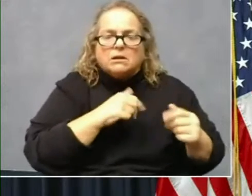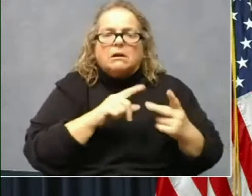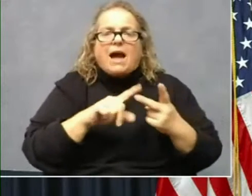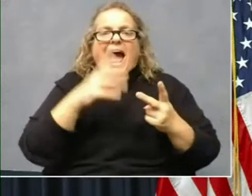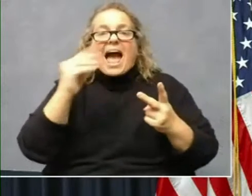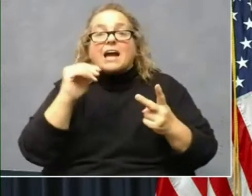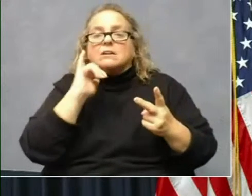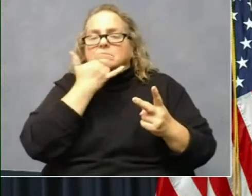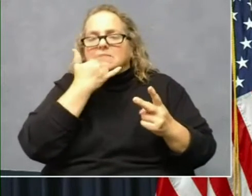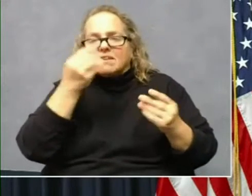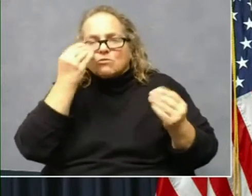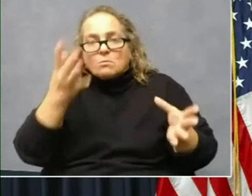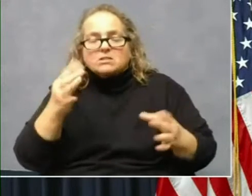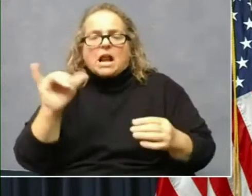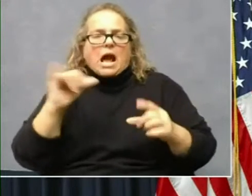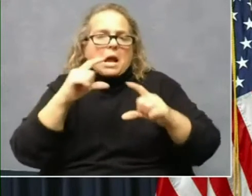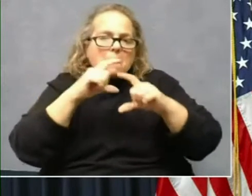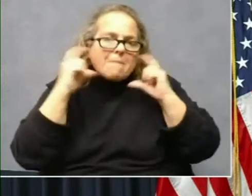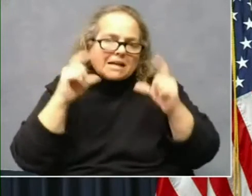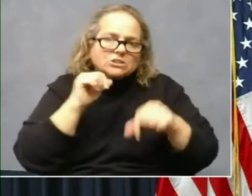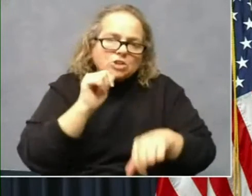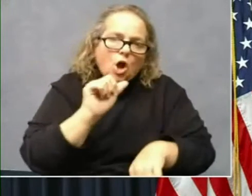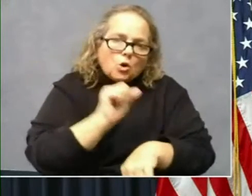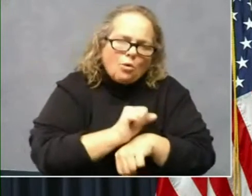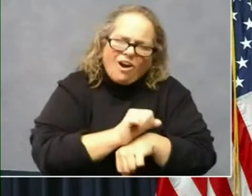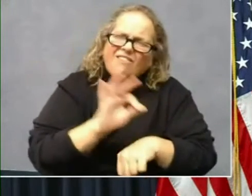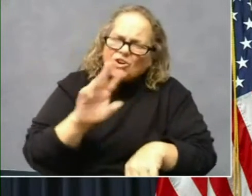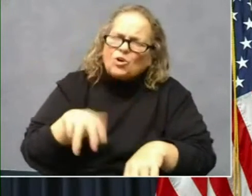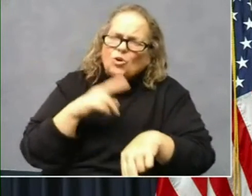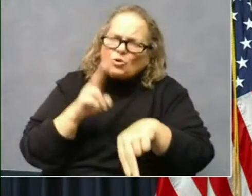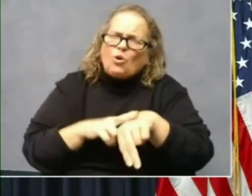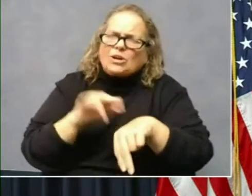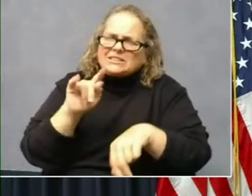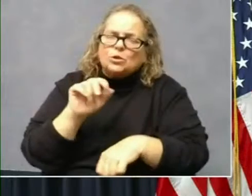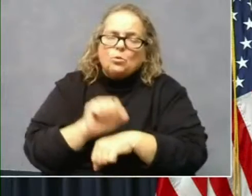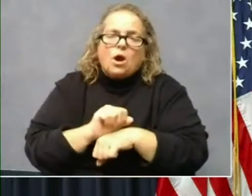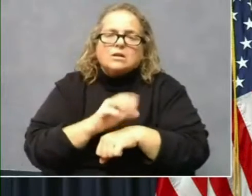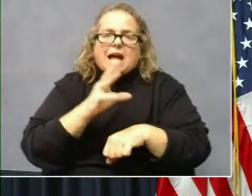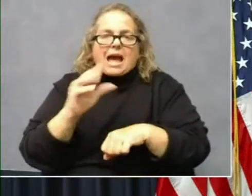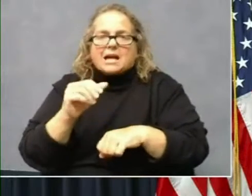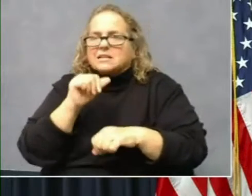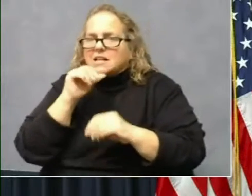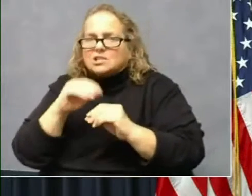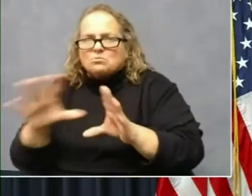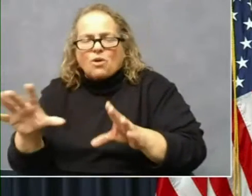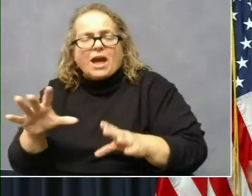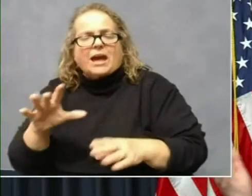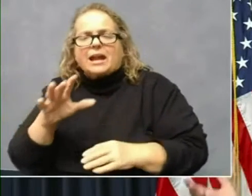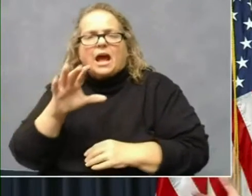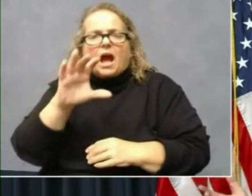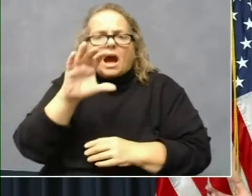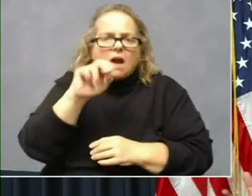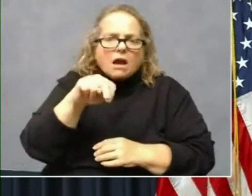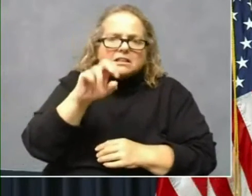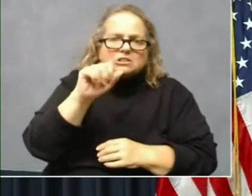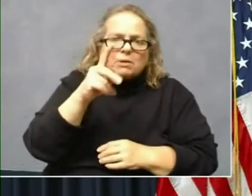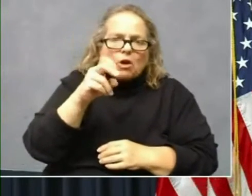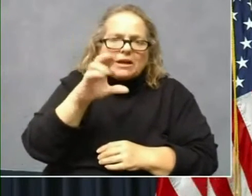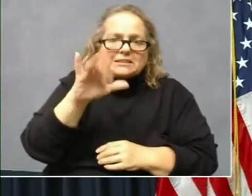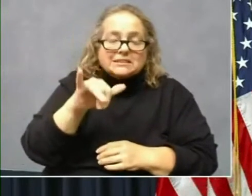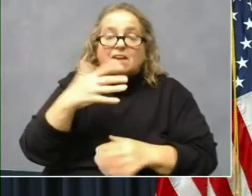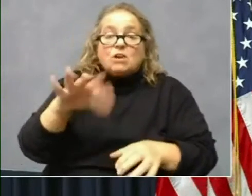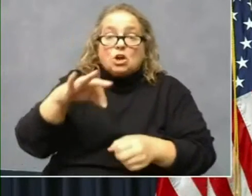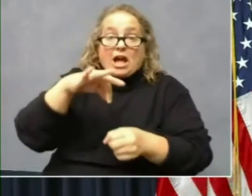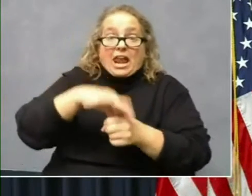that it doesn't spread in certain places where it spreads, that it's just a conspiracy and it'll end after the election. Well, the election's been over a little